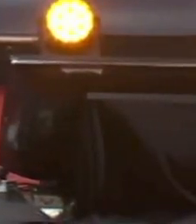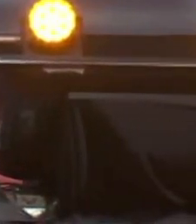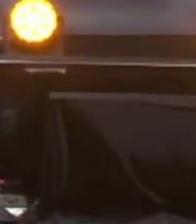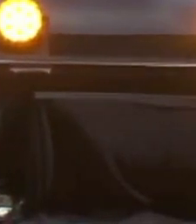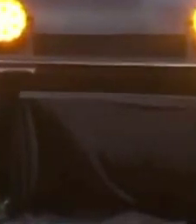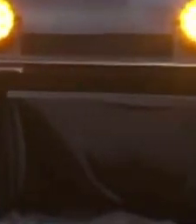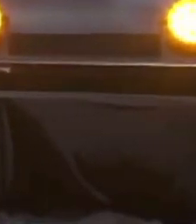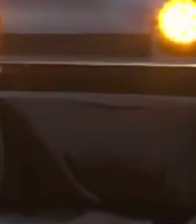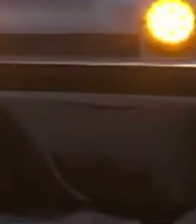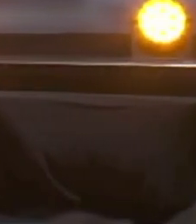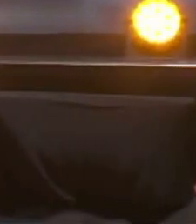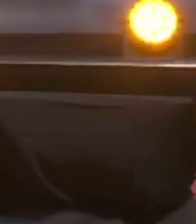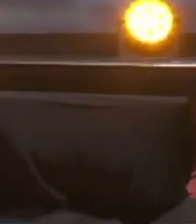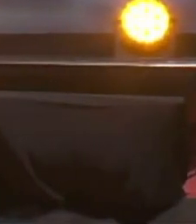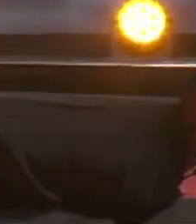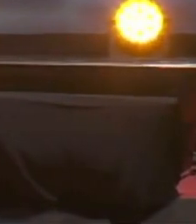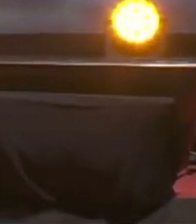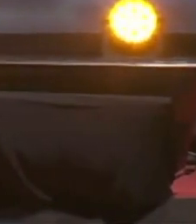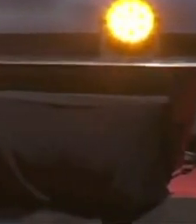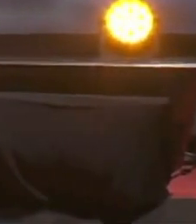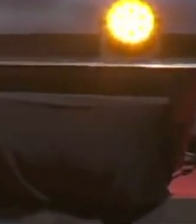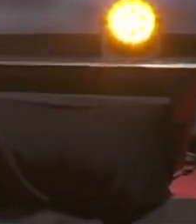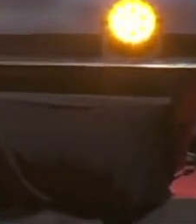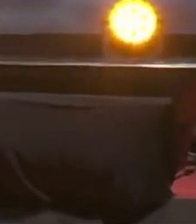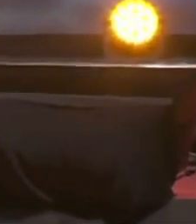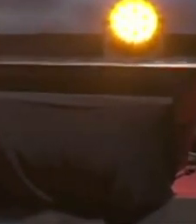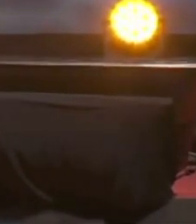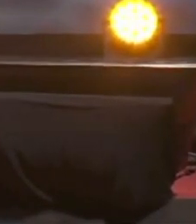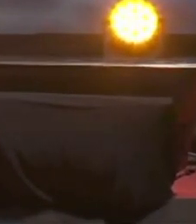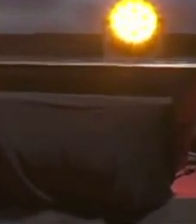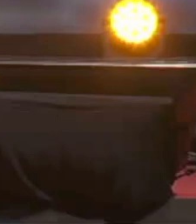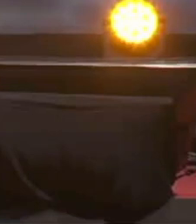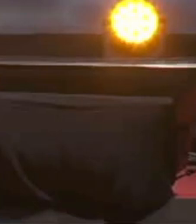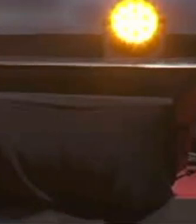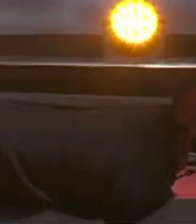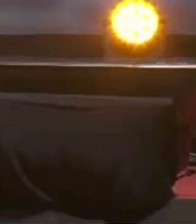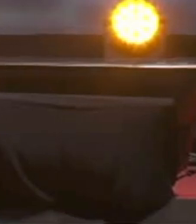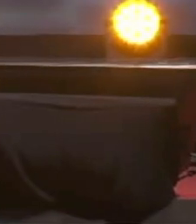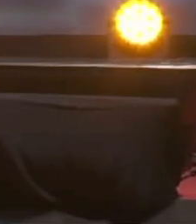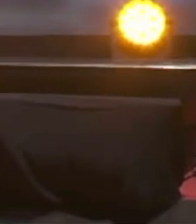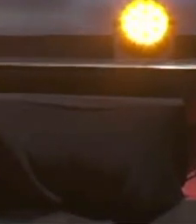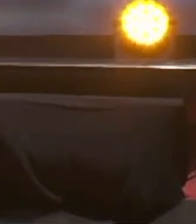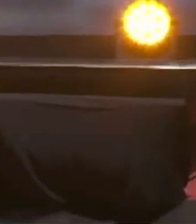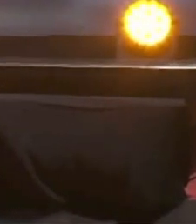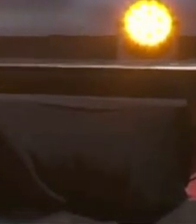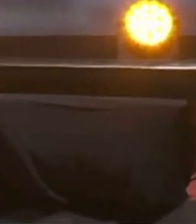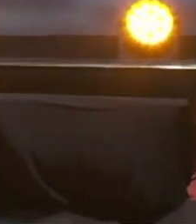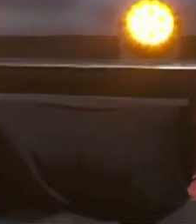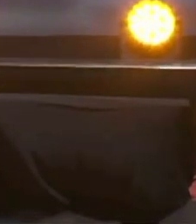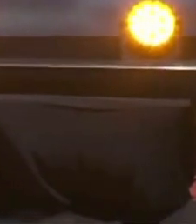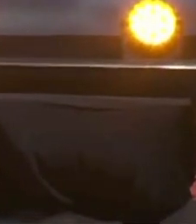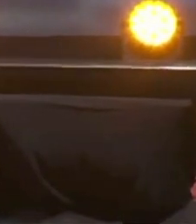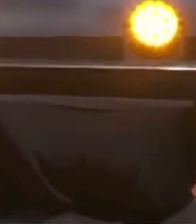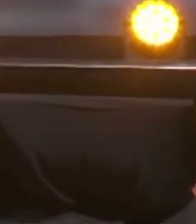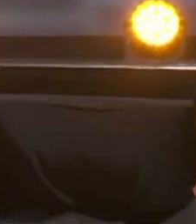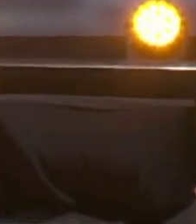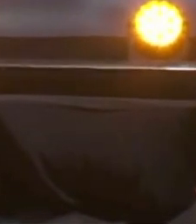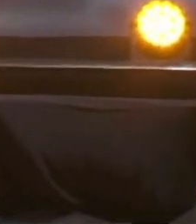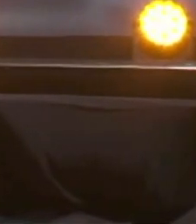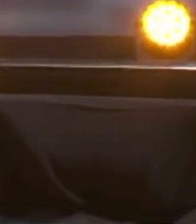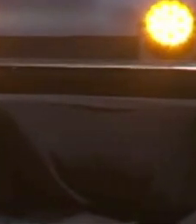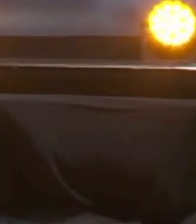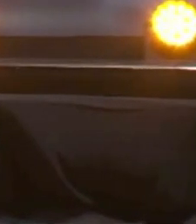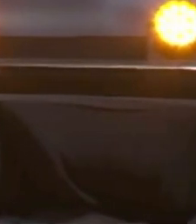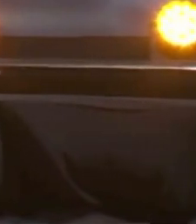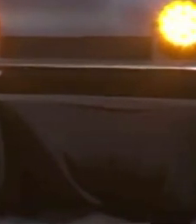Just help us under the anointing. The Spirit of God is moving here. There is an awakening that is happening within your